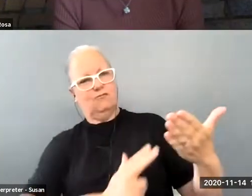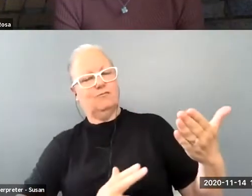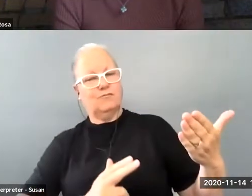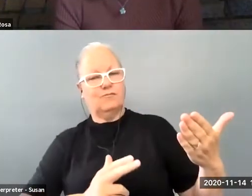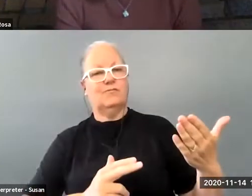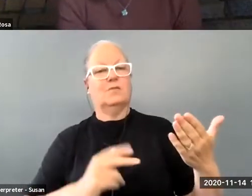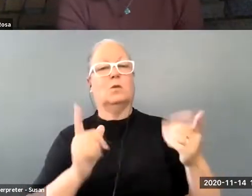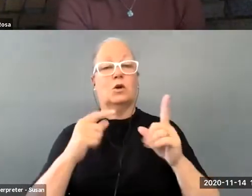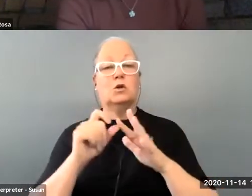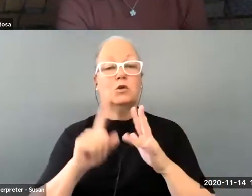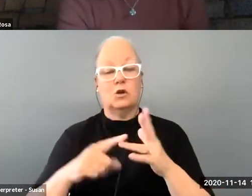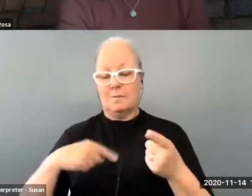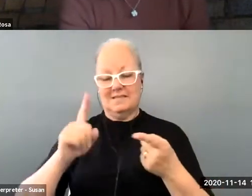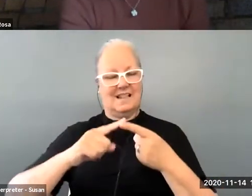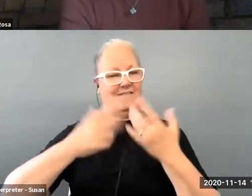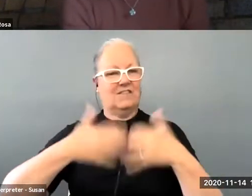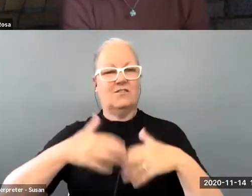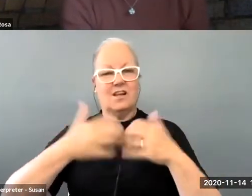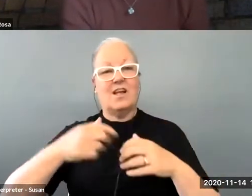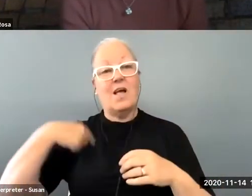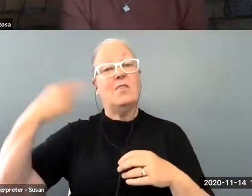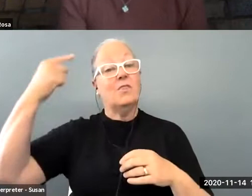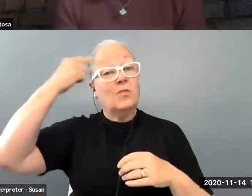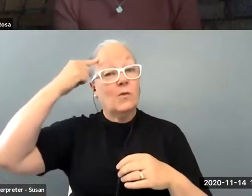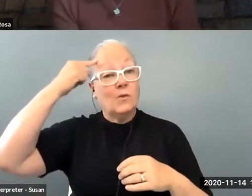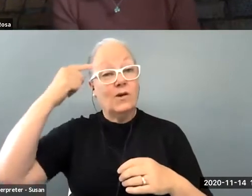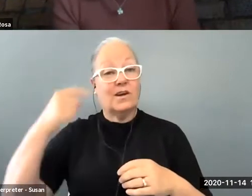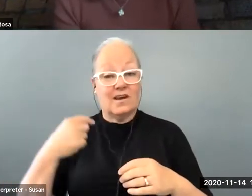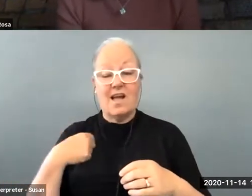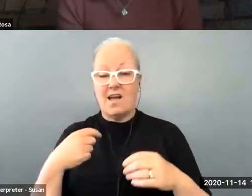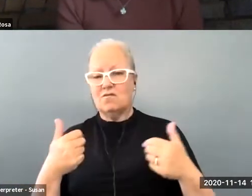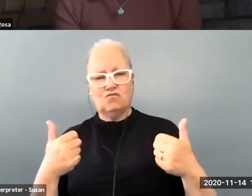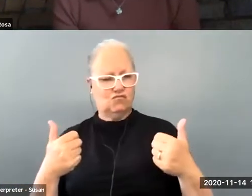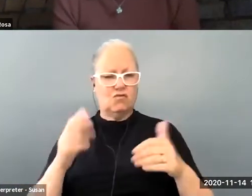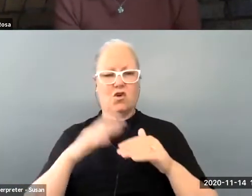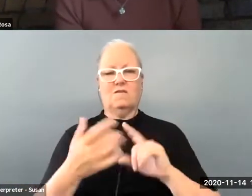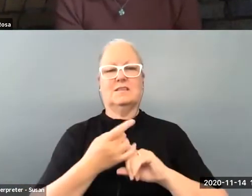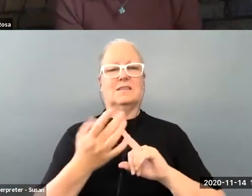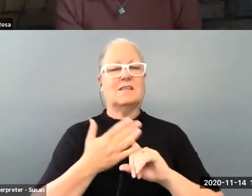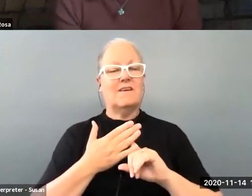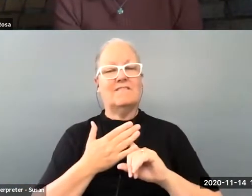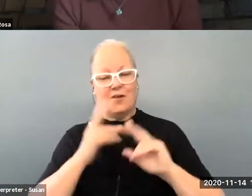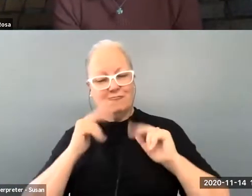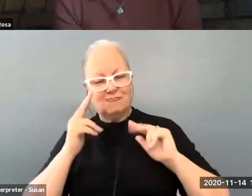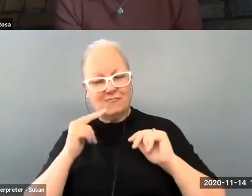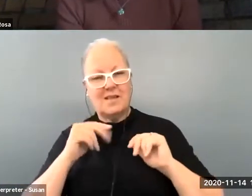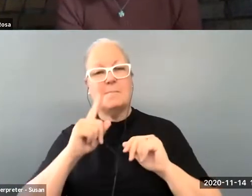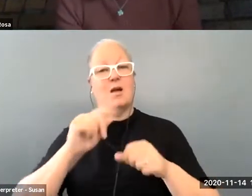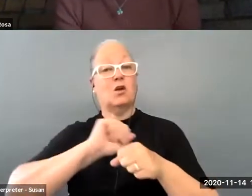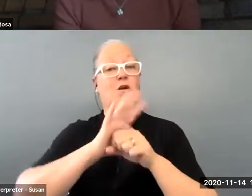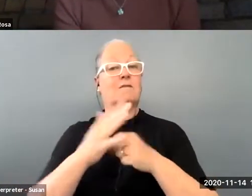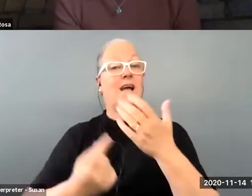What do I do? I'm still figuring that out. I thought I had a pretty good grasp on self-care until COVID hit and kind of put our worlds